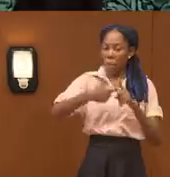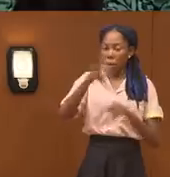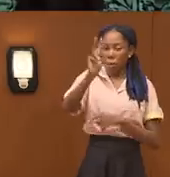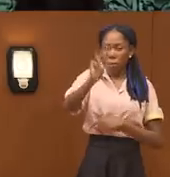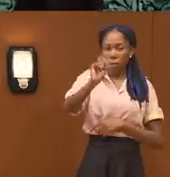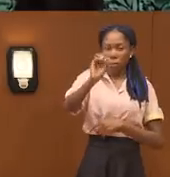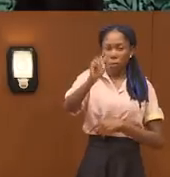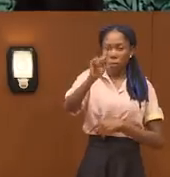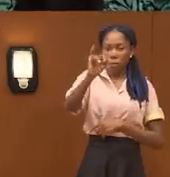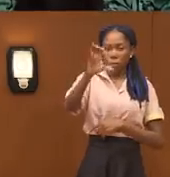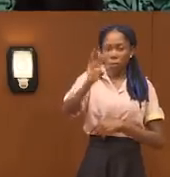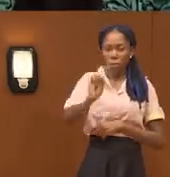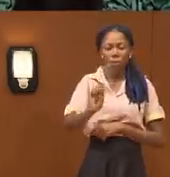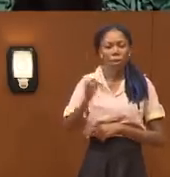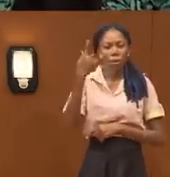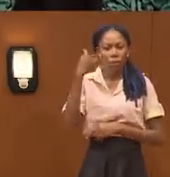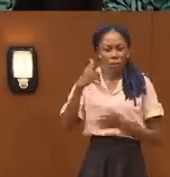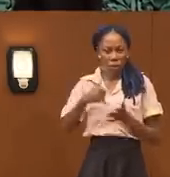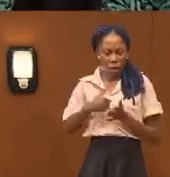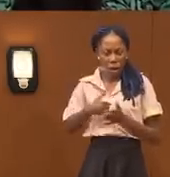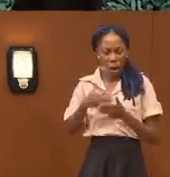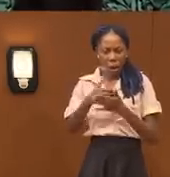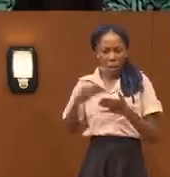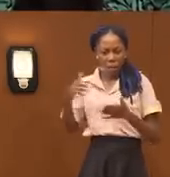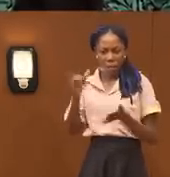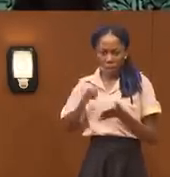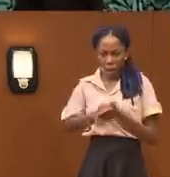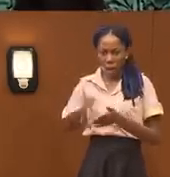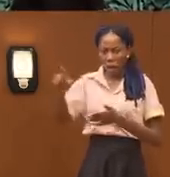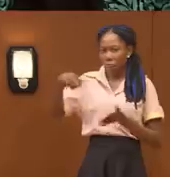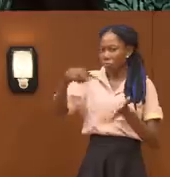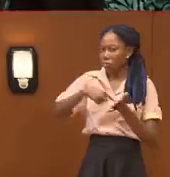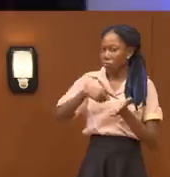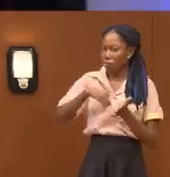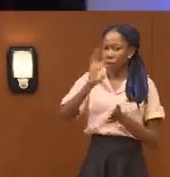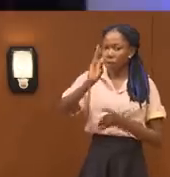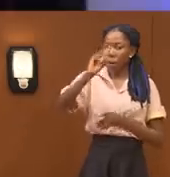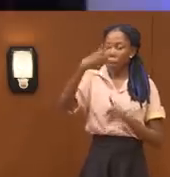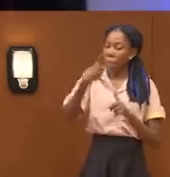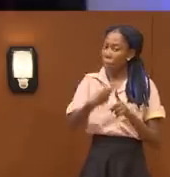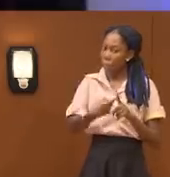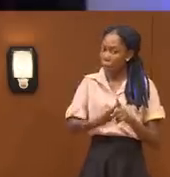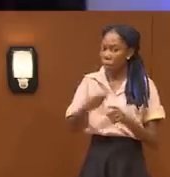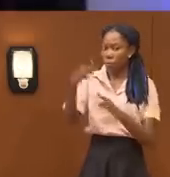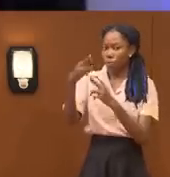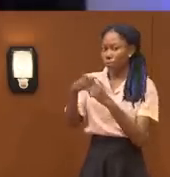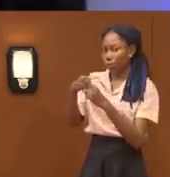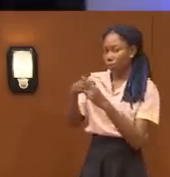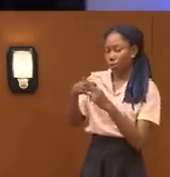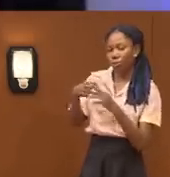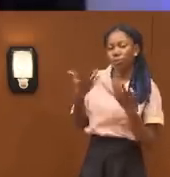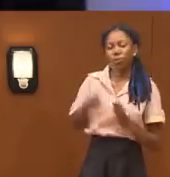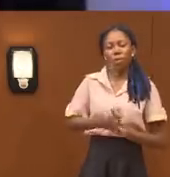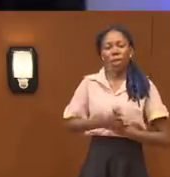him the 3-month notice, before then he was owing 6 month rent. So he come up with the money. So I told